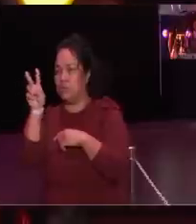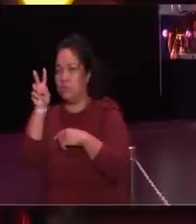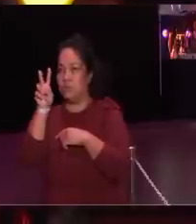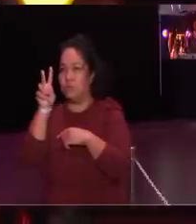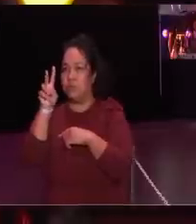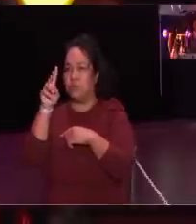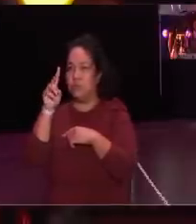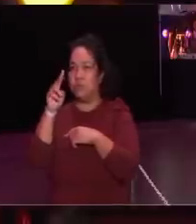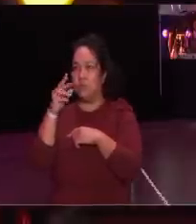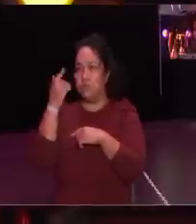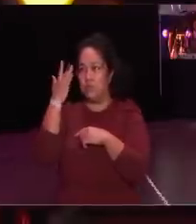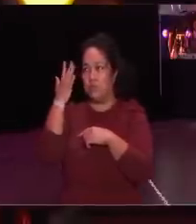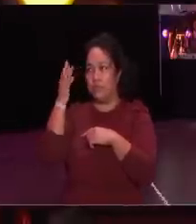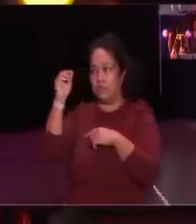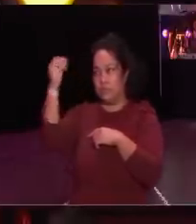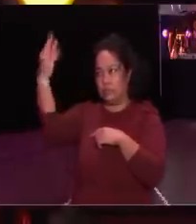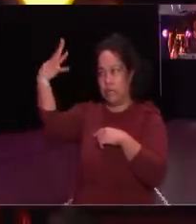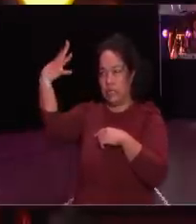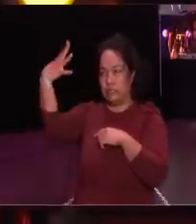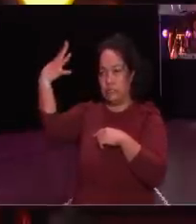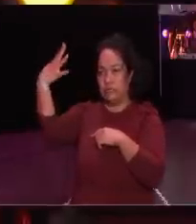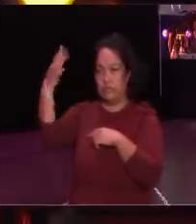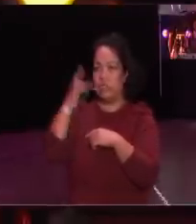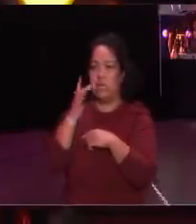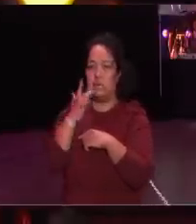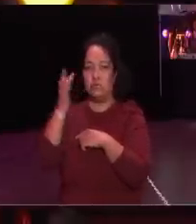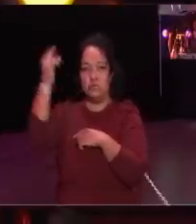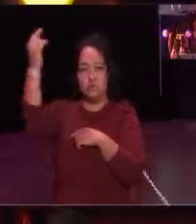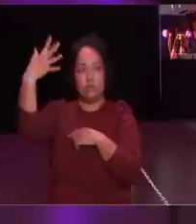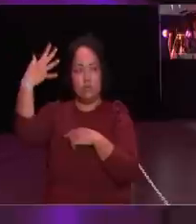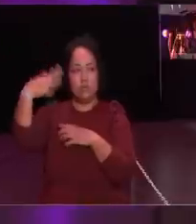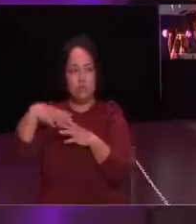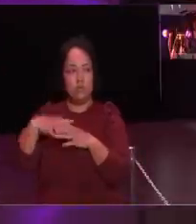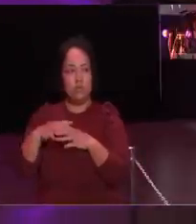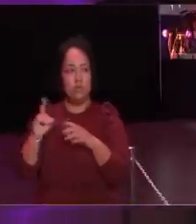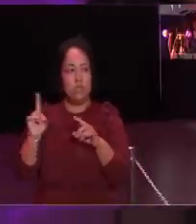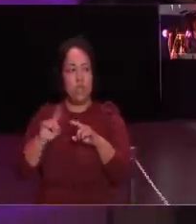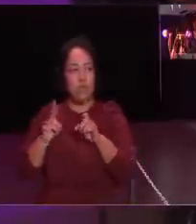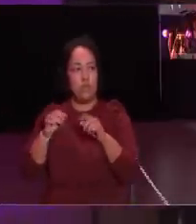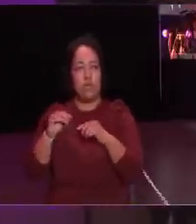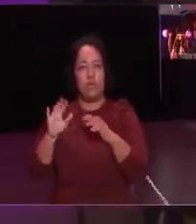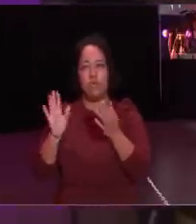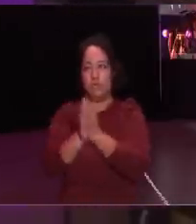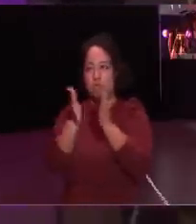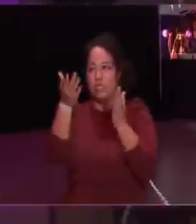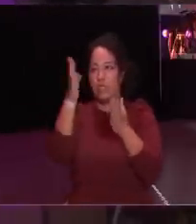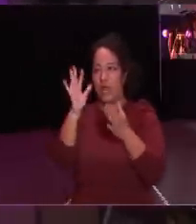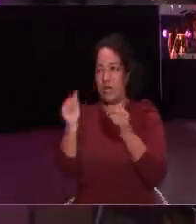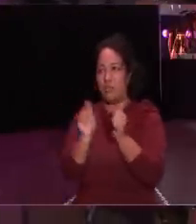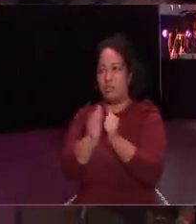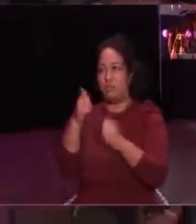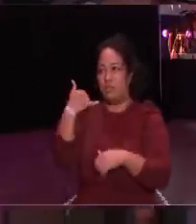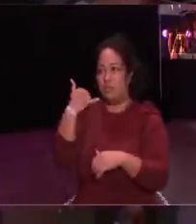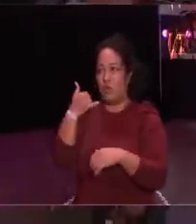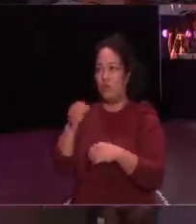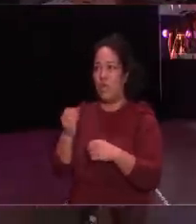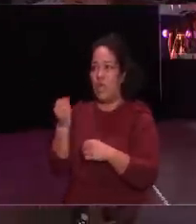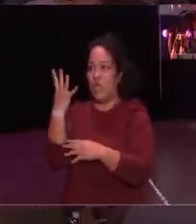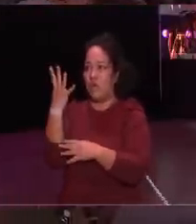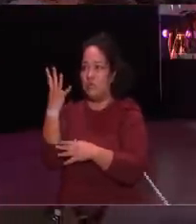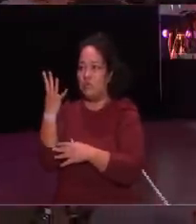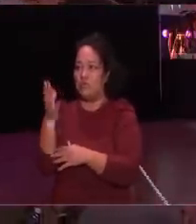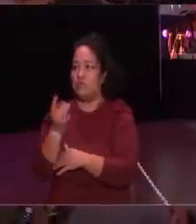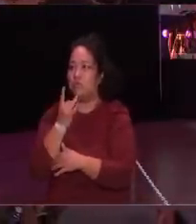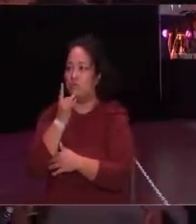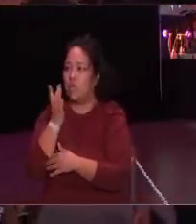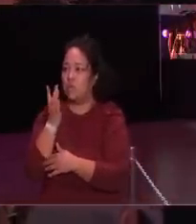las luces. Because of the lights. Pero ustedes pueden alabar a Dios con sus teléfonos but también. You can praise God with your phones as well. Turn on the light in your